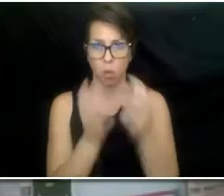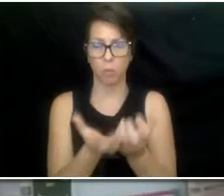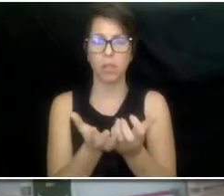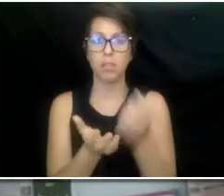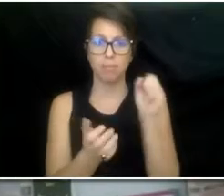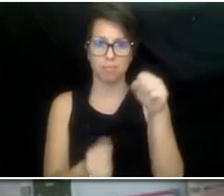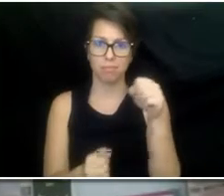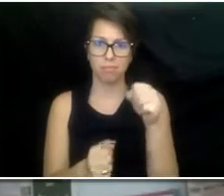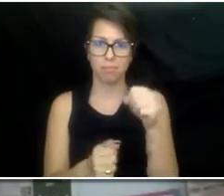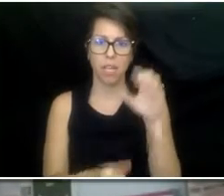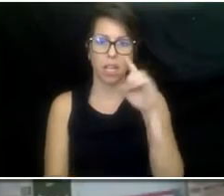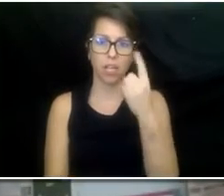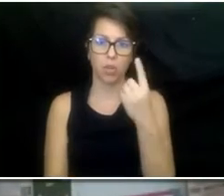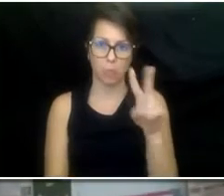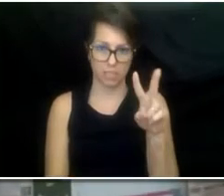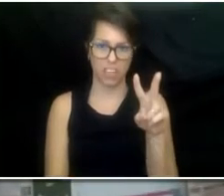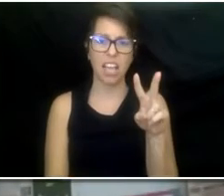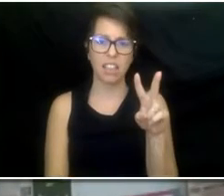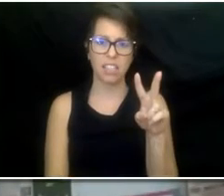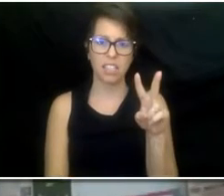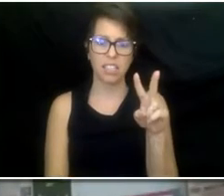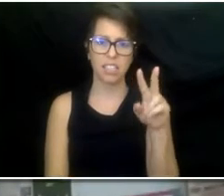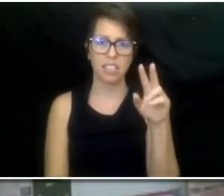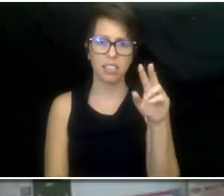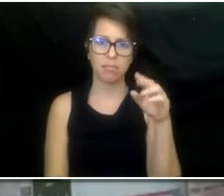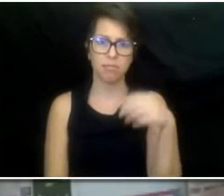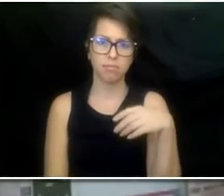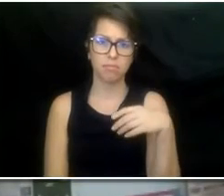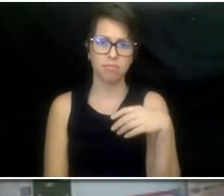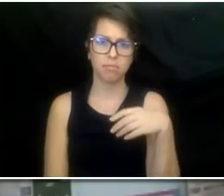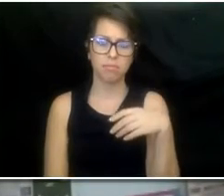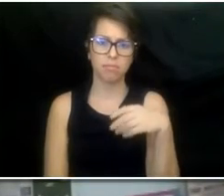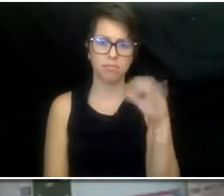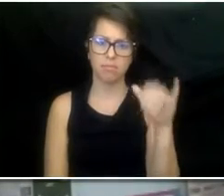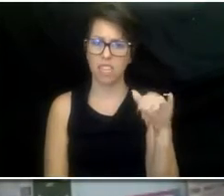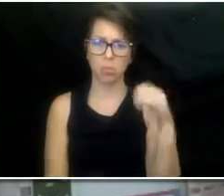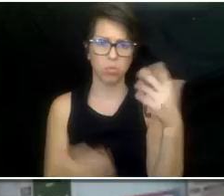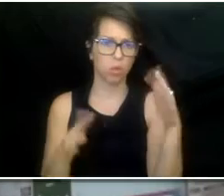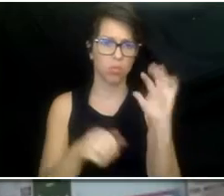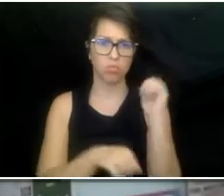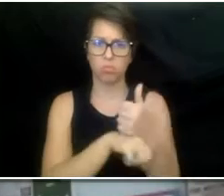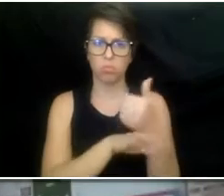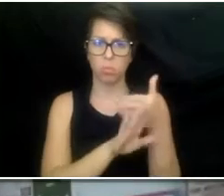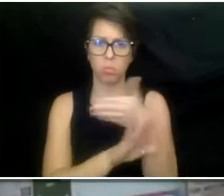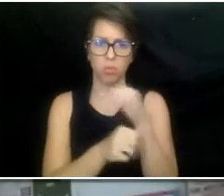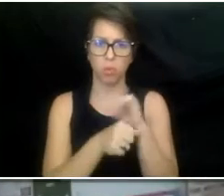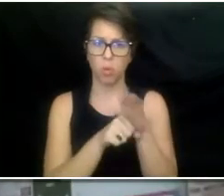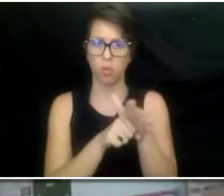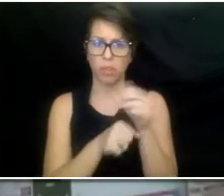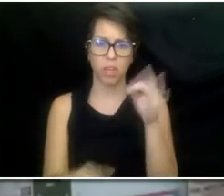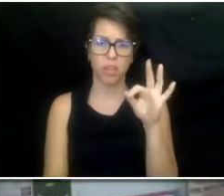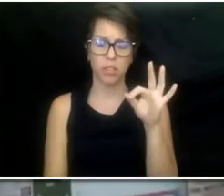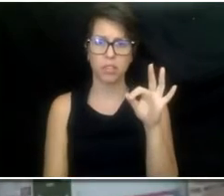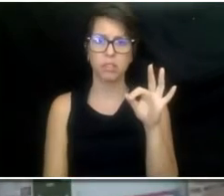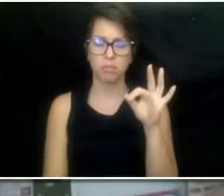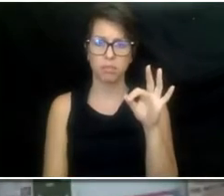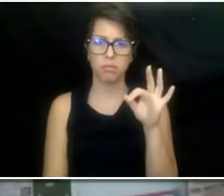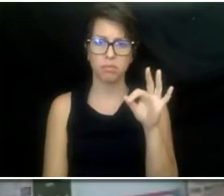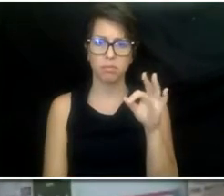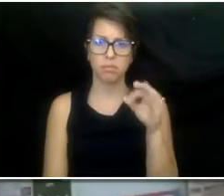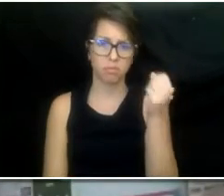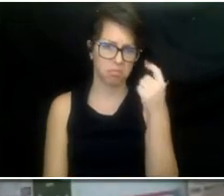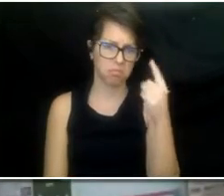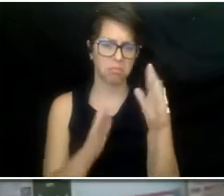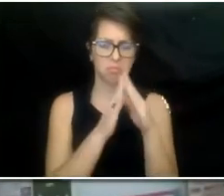York City is extremely troubling in New York City we know that calls to all the DV hotlines were initially down way